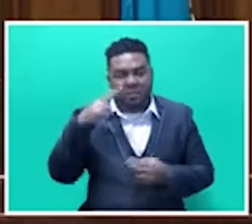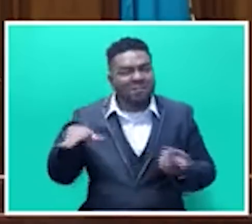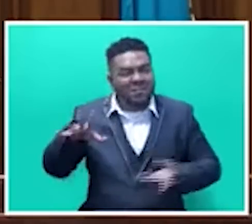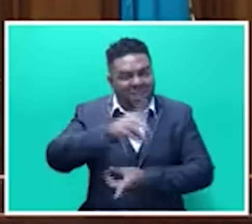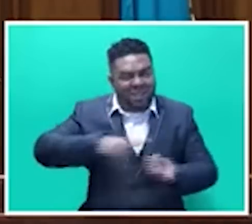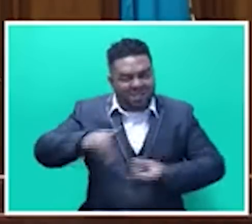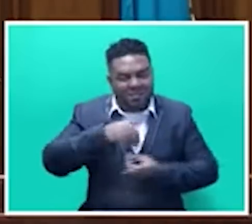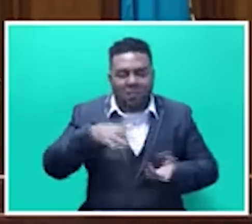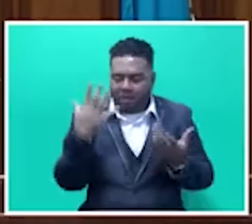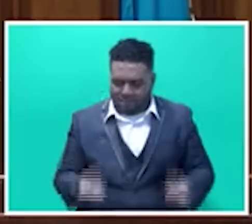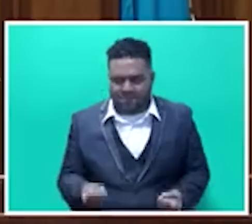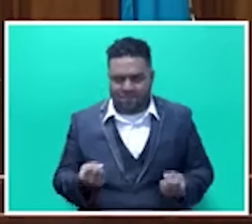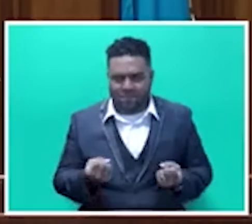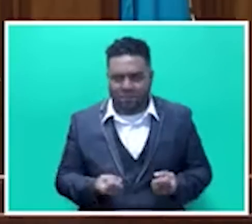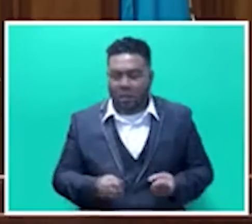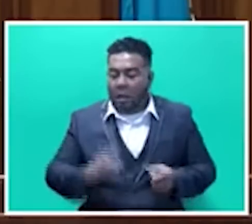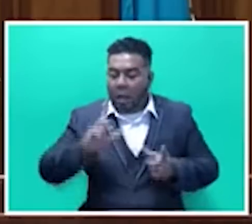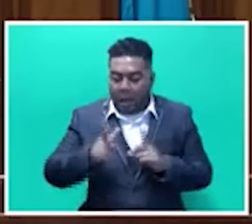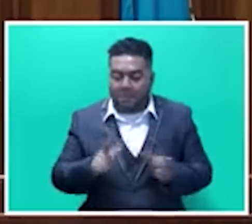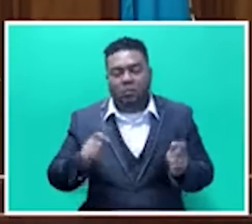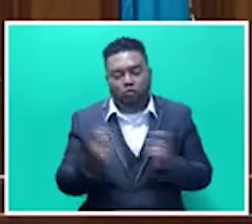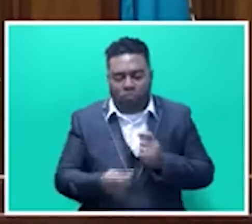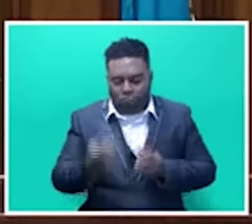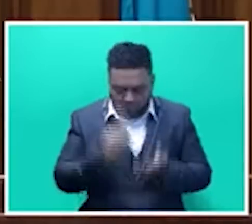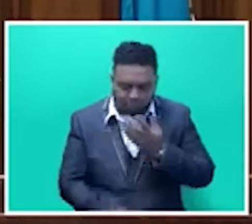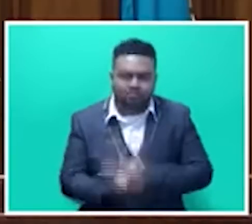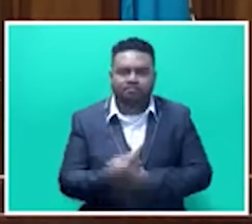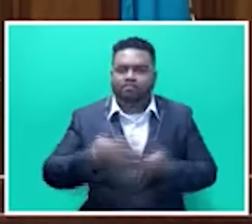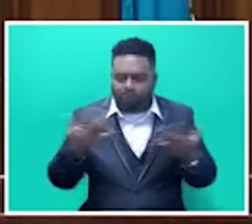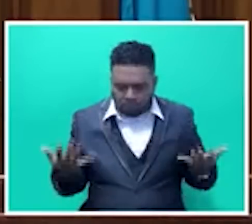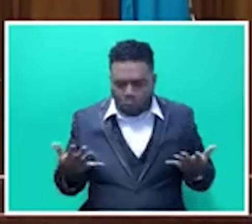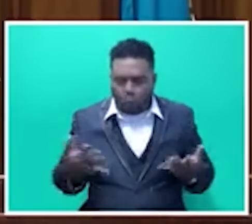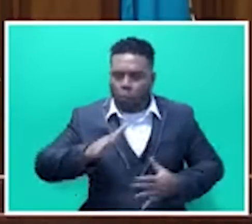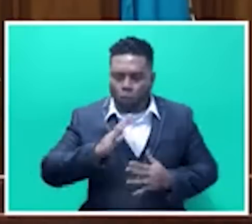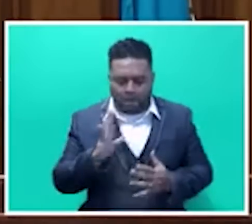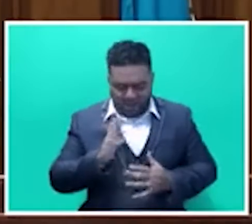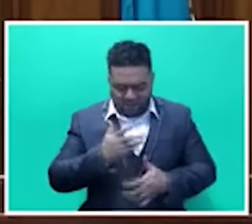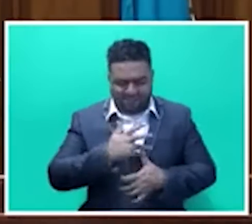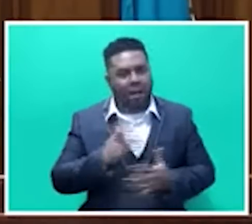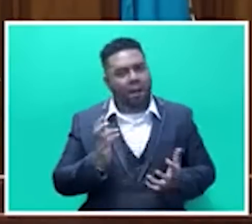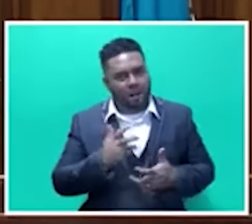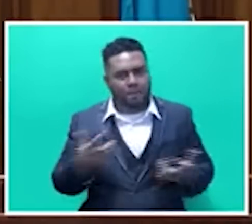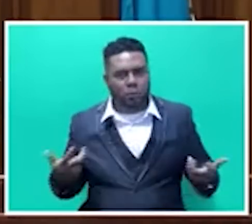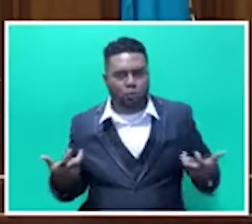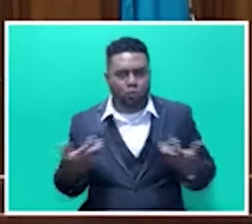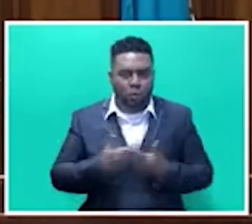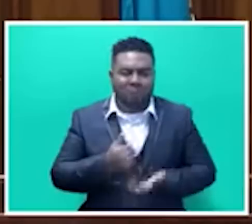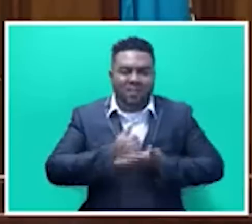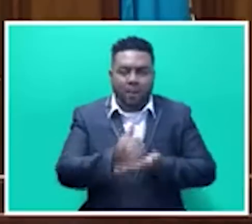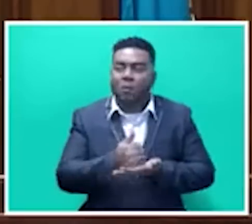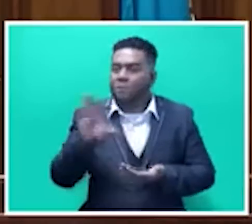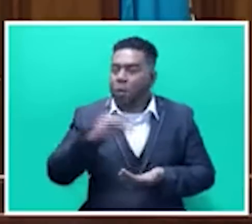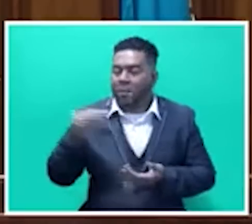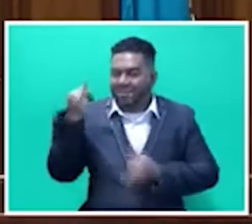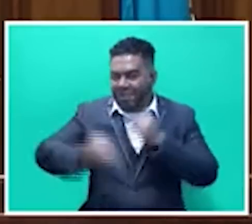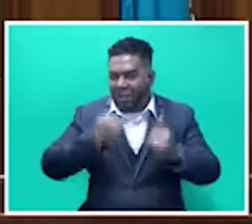ignored. We must continue to put into place mitigation and adaptation strategies with support from international